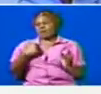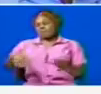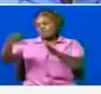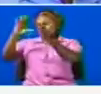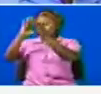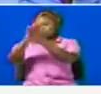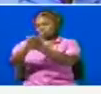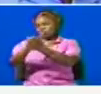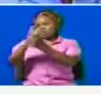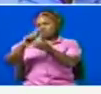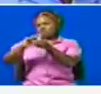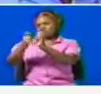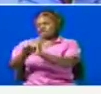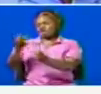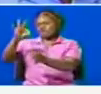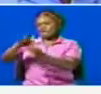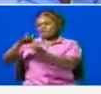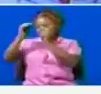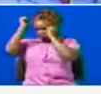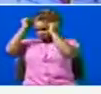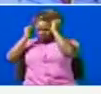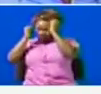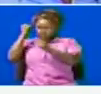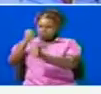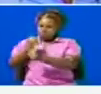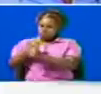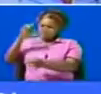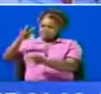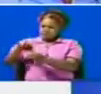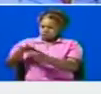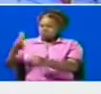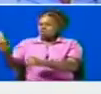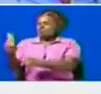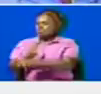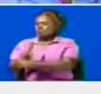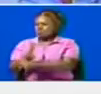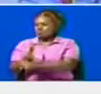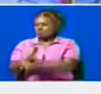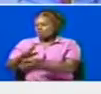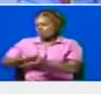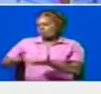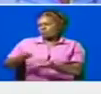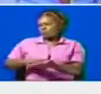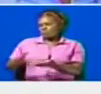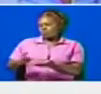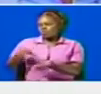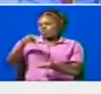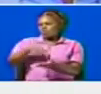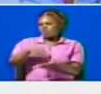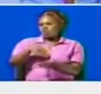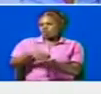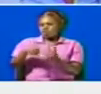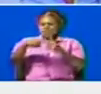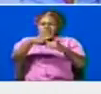now militarized elections. Conducting elections is now being used as an excuse and platform to